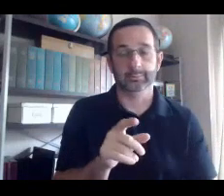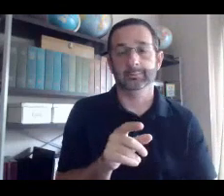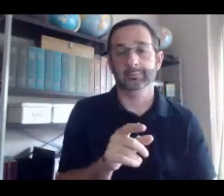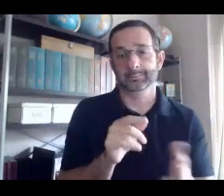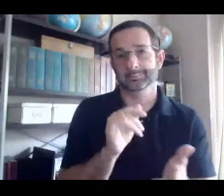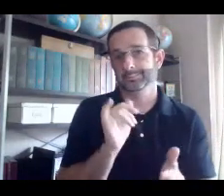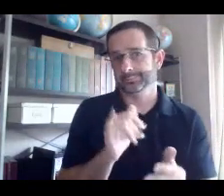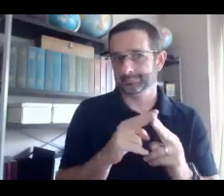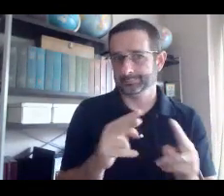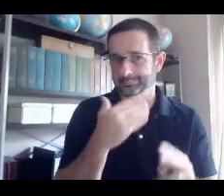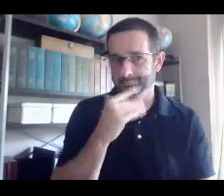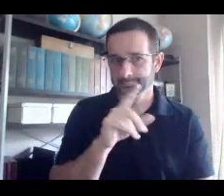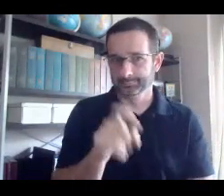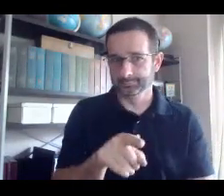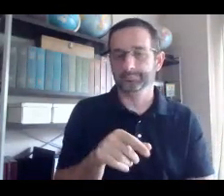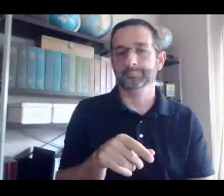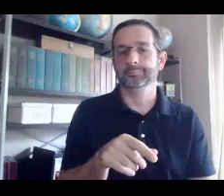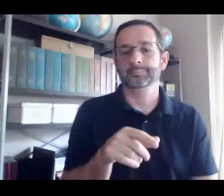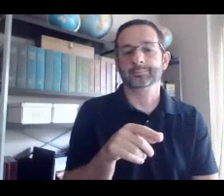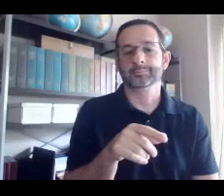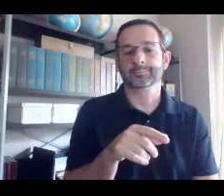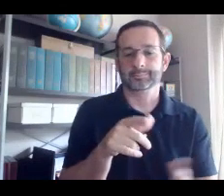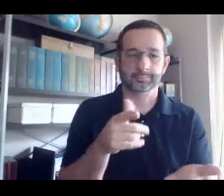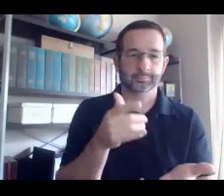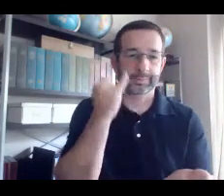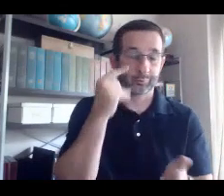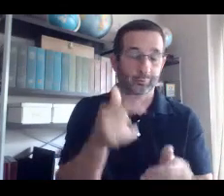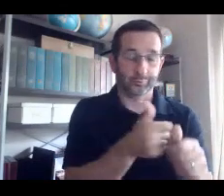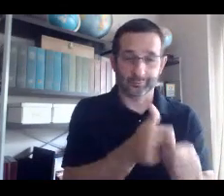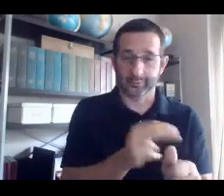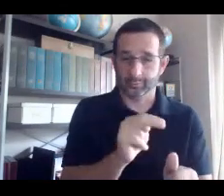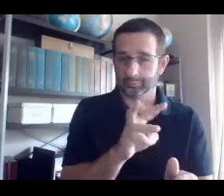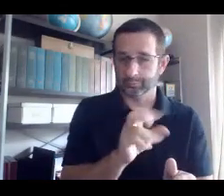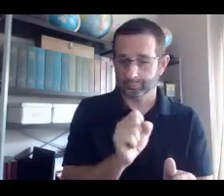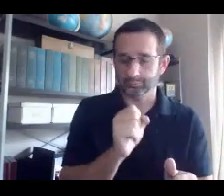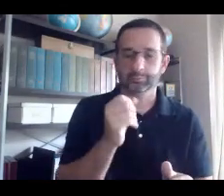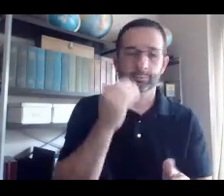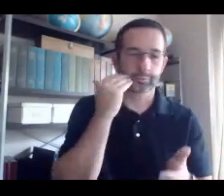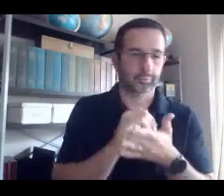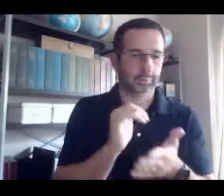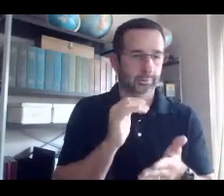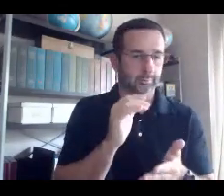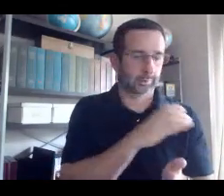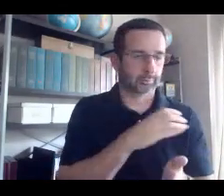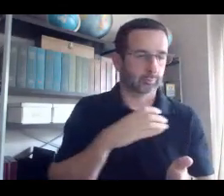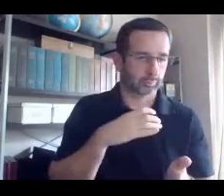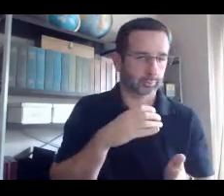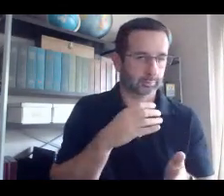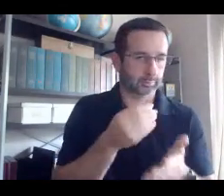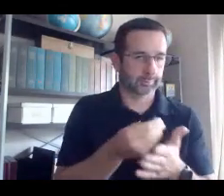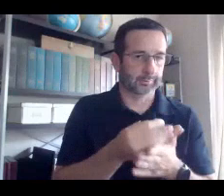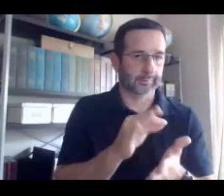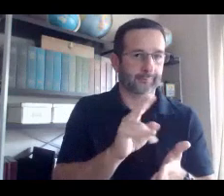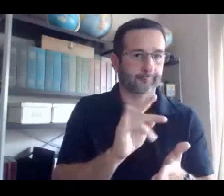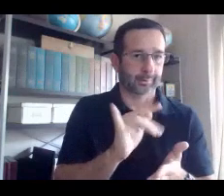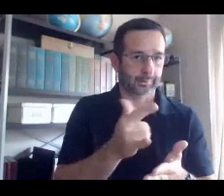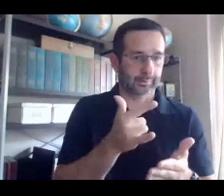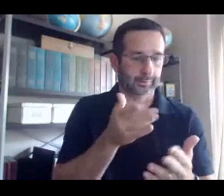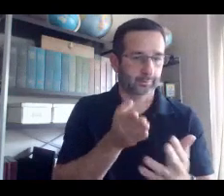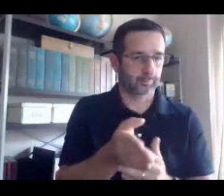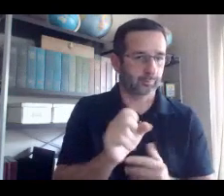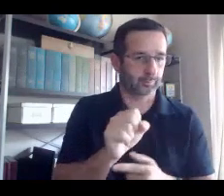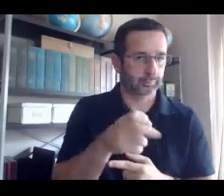payments delayed? So that is a very good question. If you have been following the news, you are aware